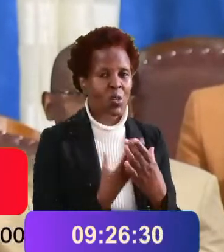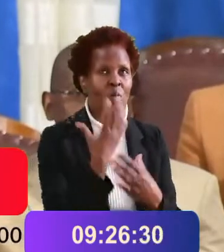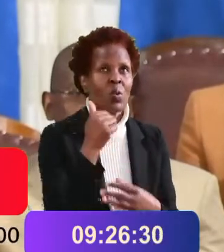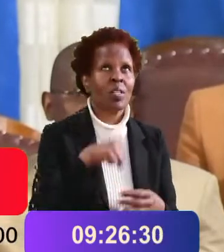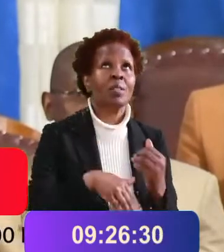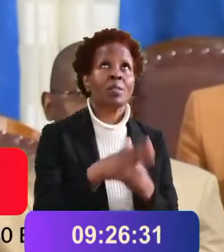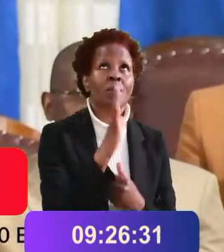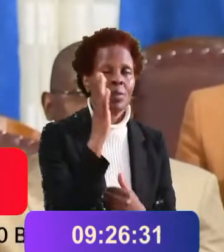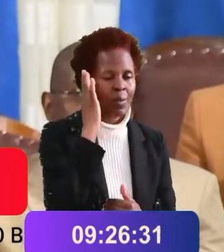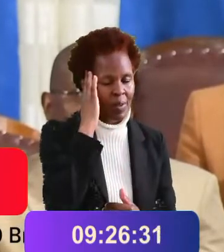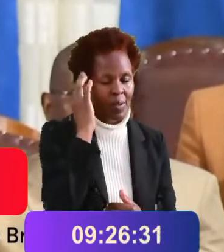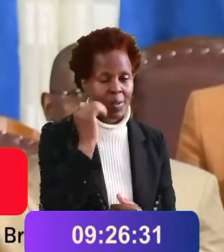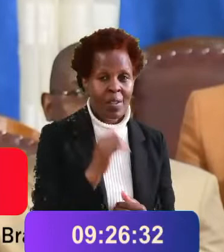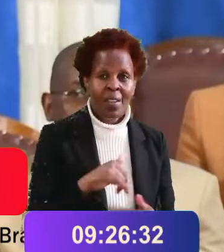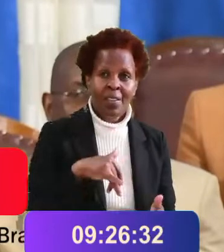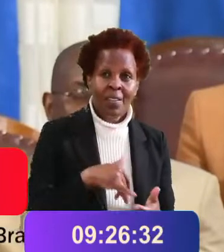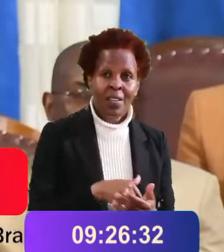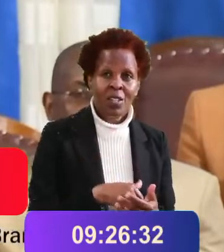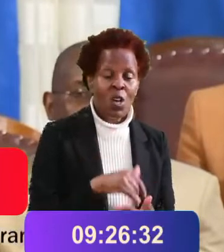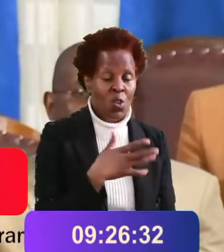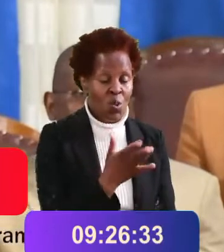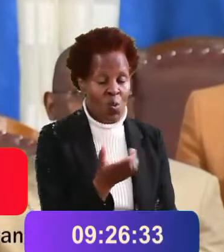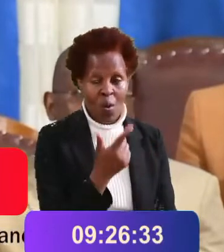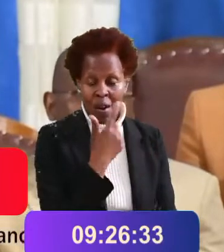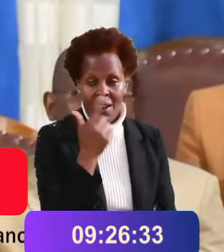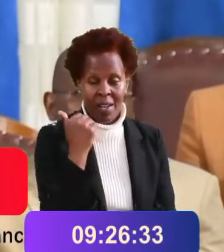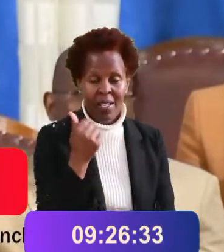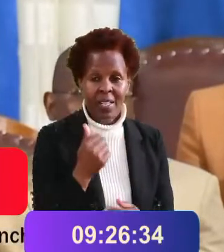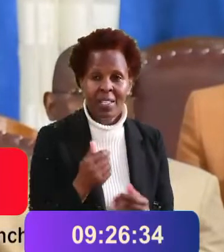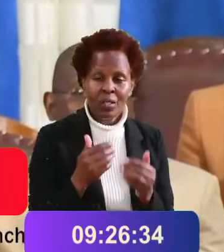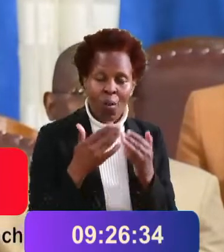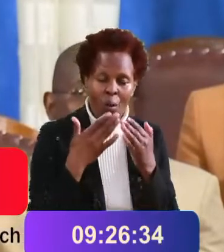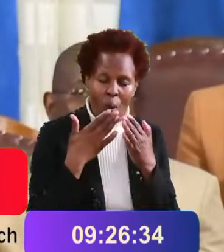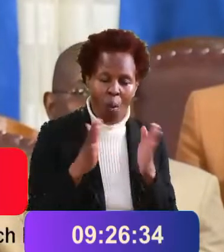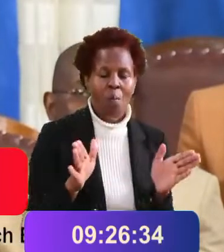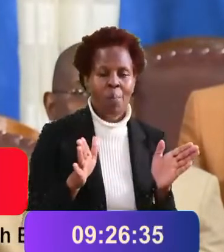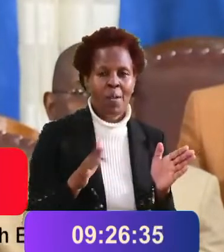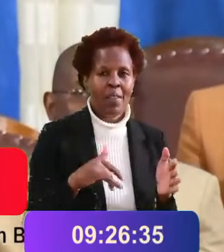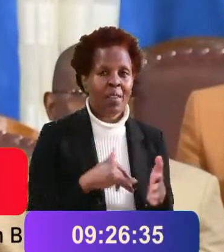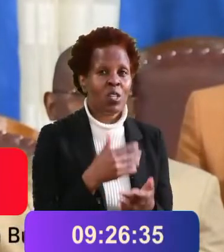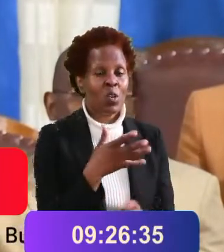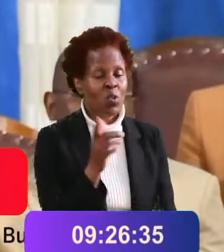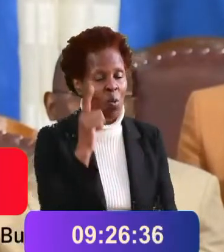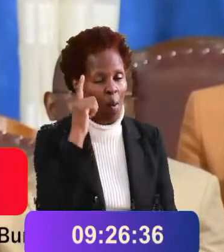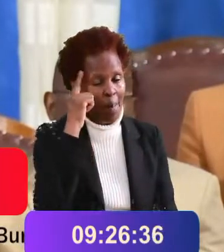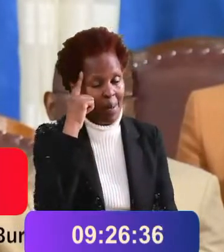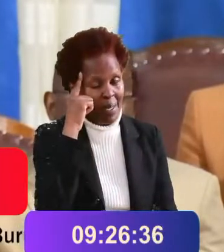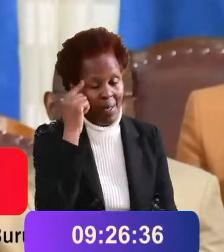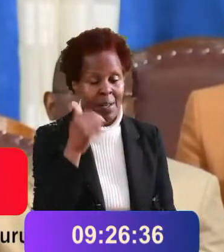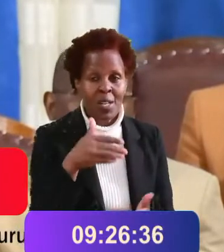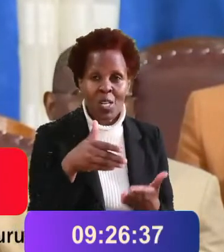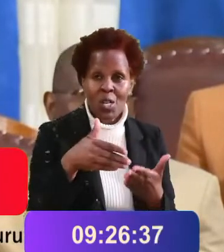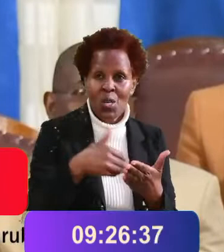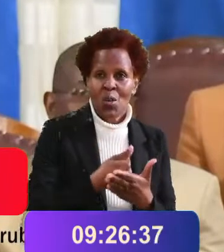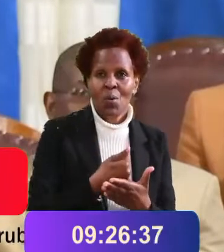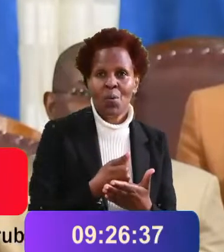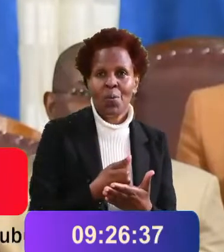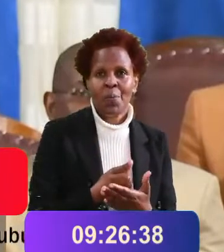God, so do your eyes become sharper. So does your mind become newer.